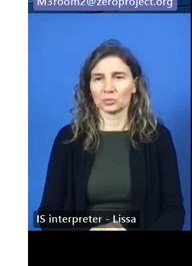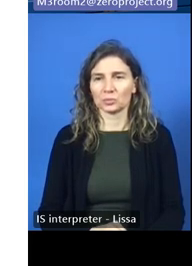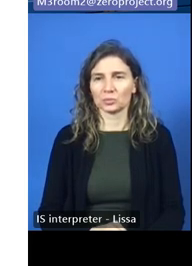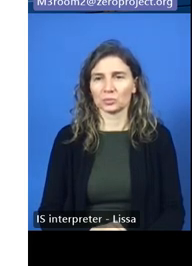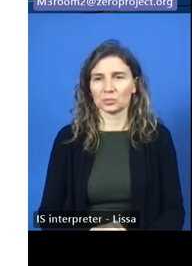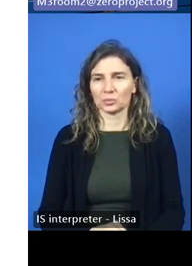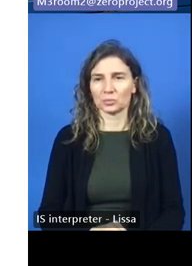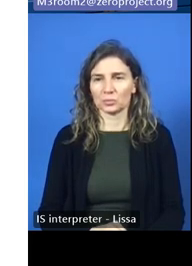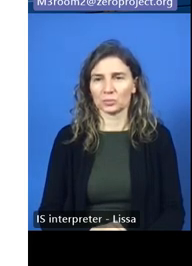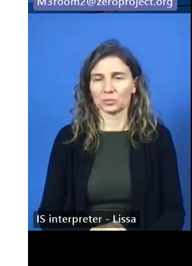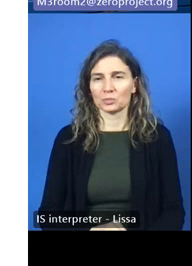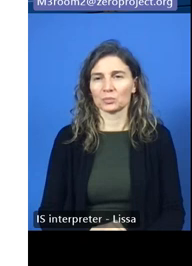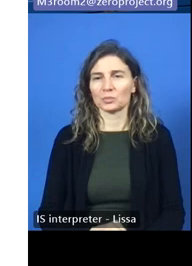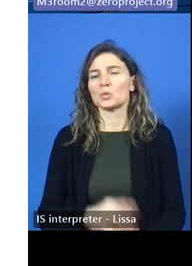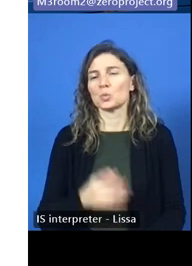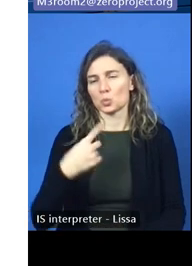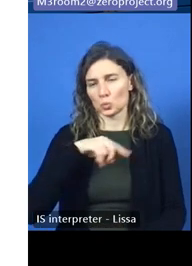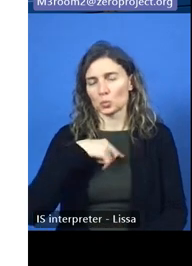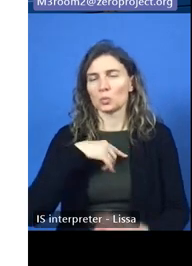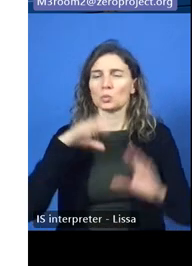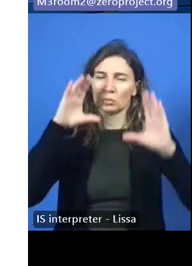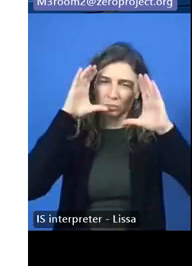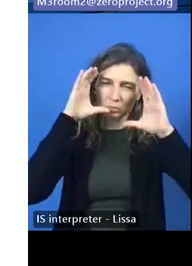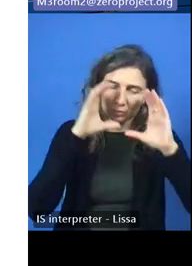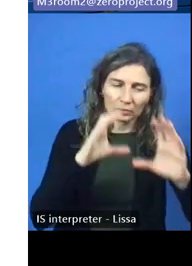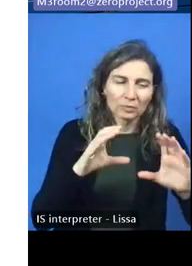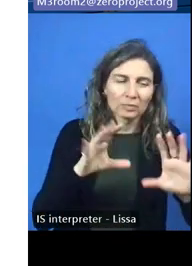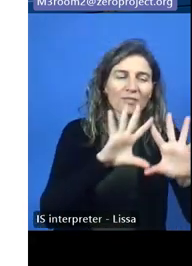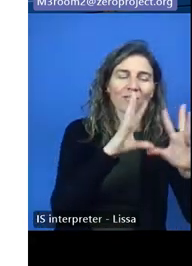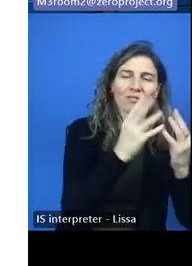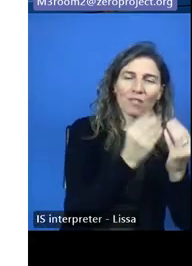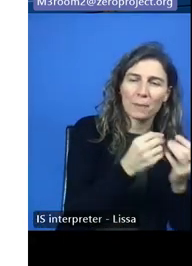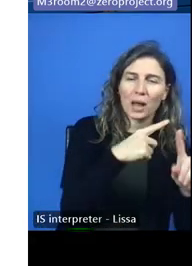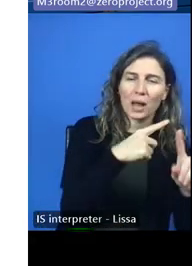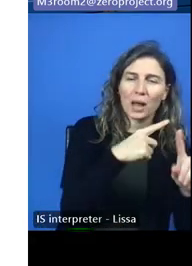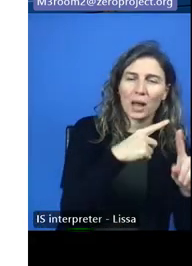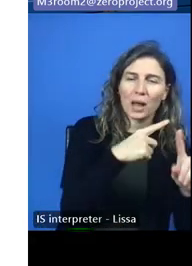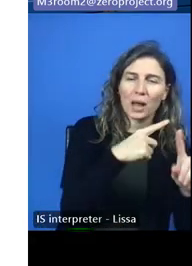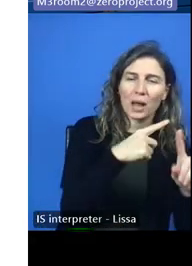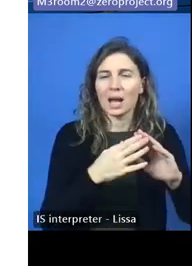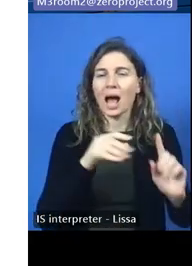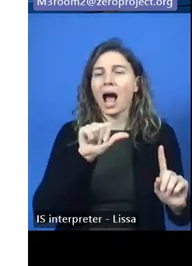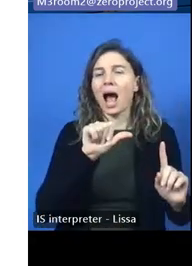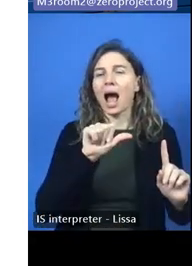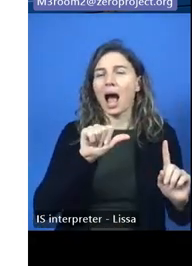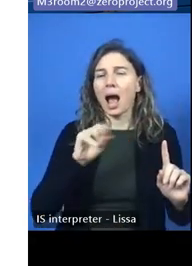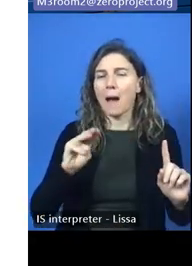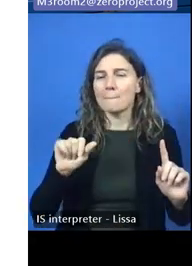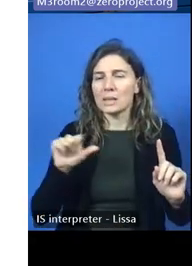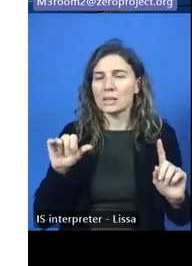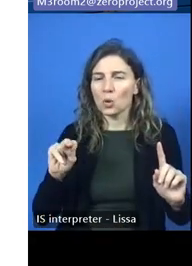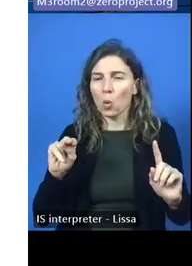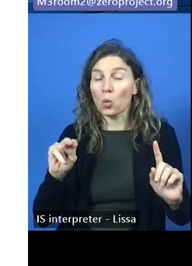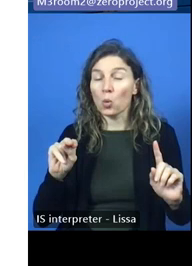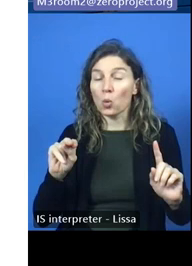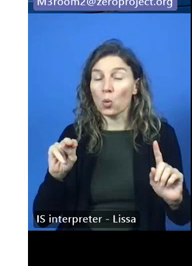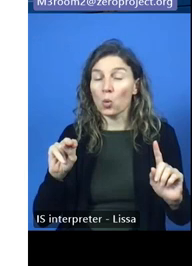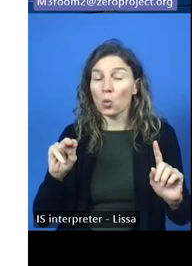families and communities, especially in vulnerable situations in the Amazonian zones of Peru